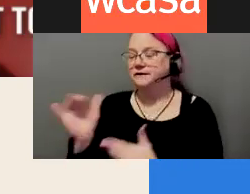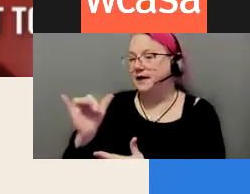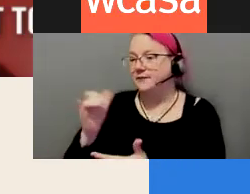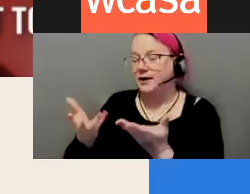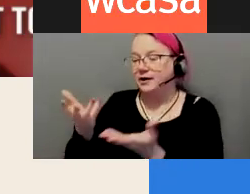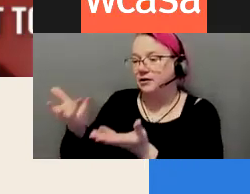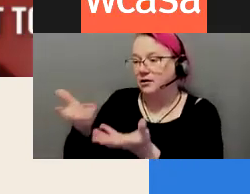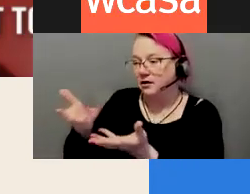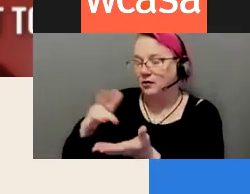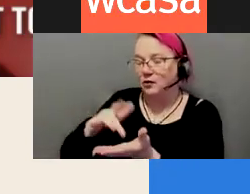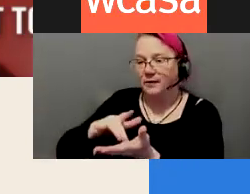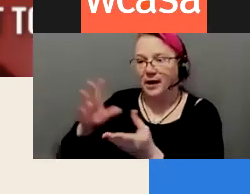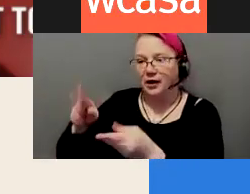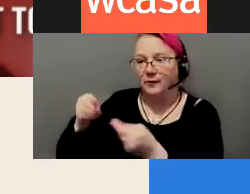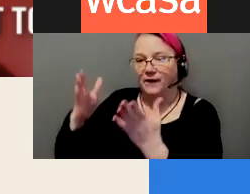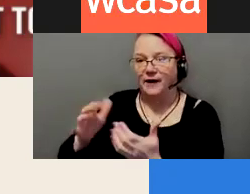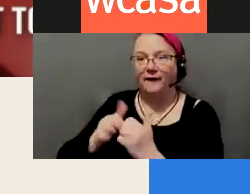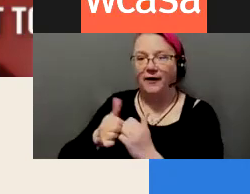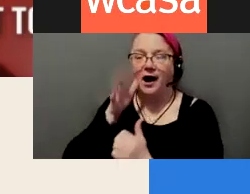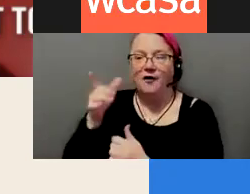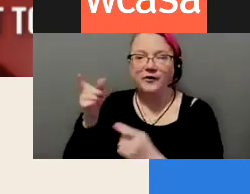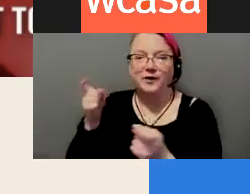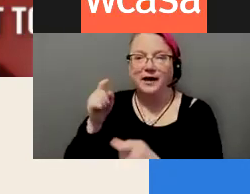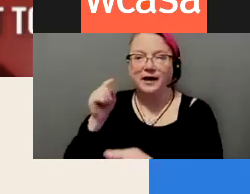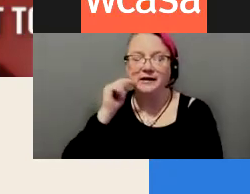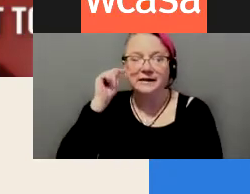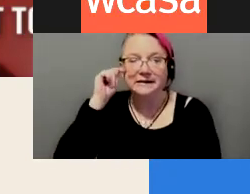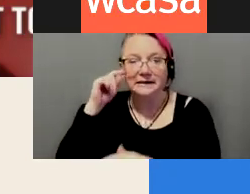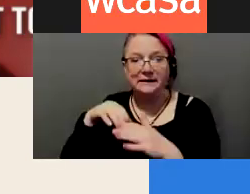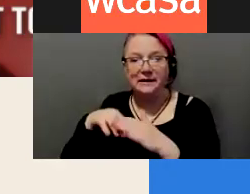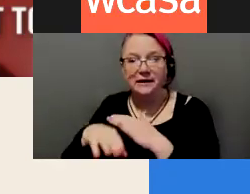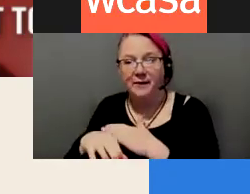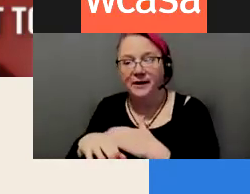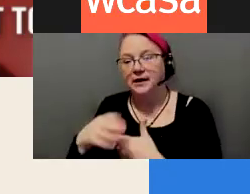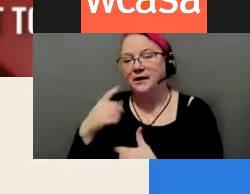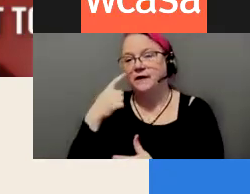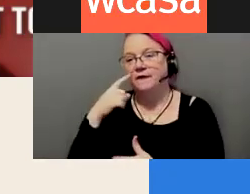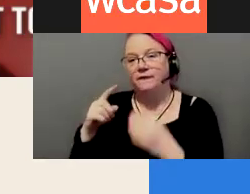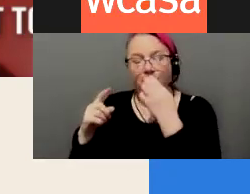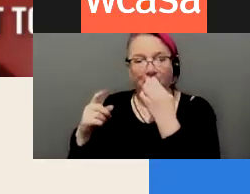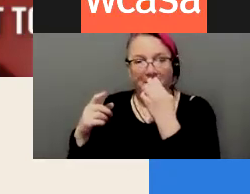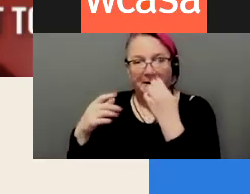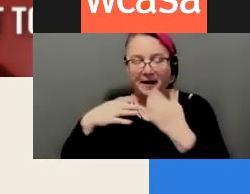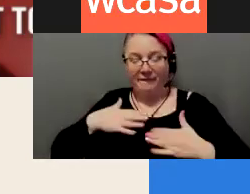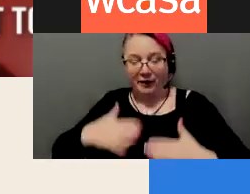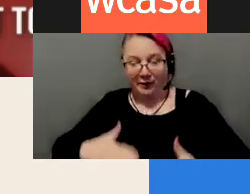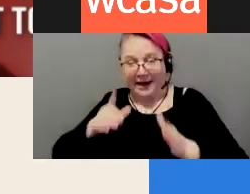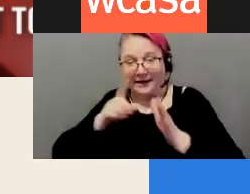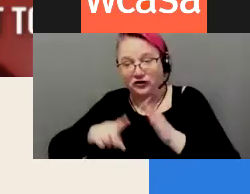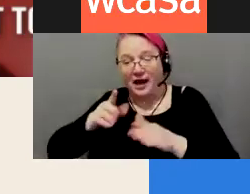provider about how they might handle a teen coming in for to have their body checked